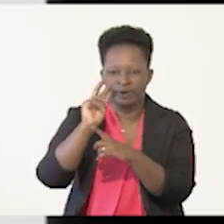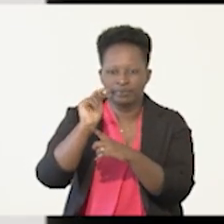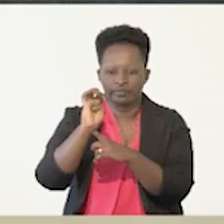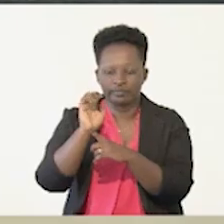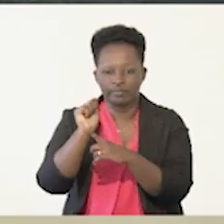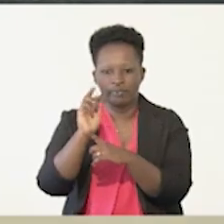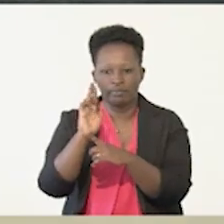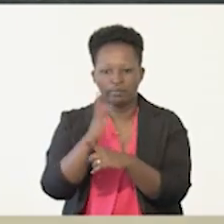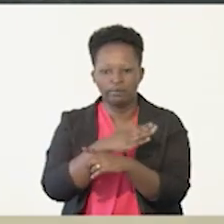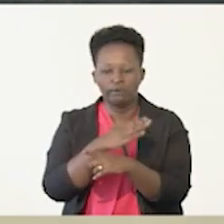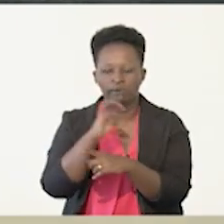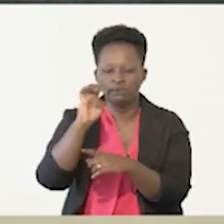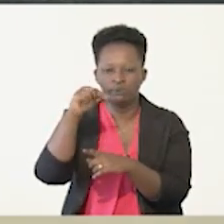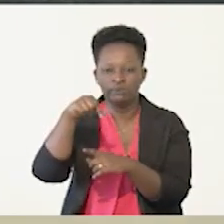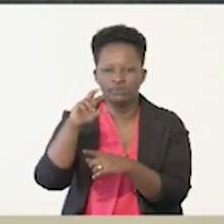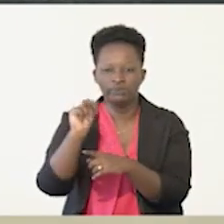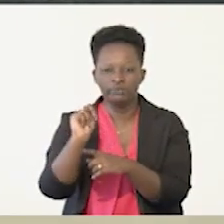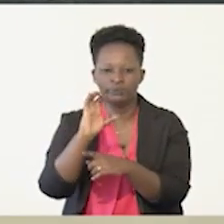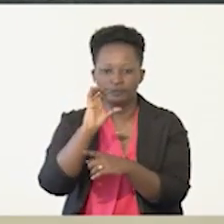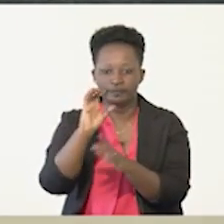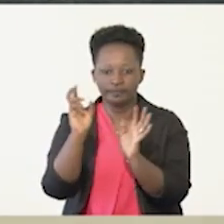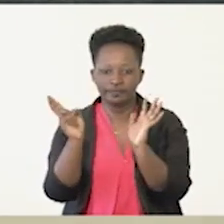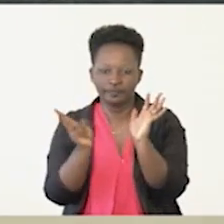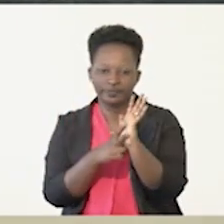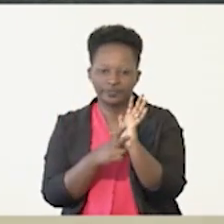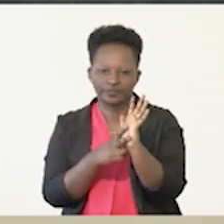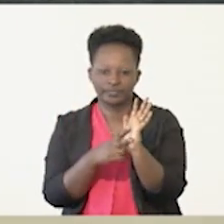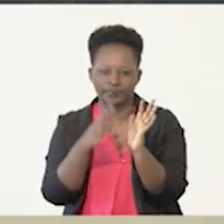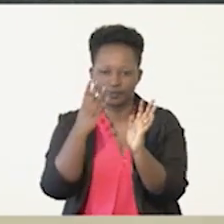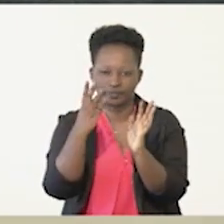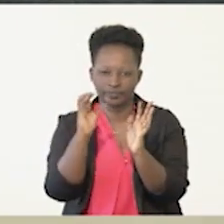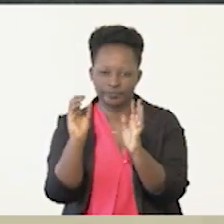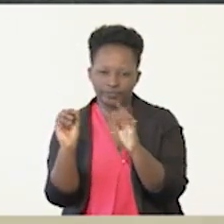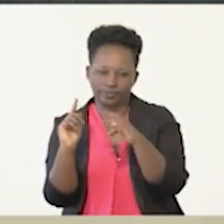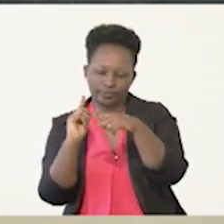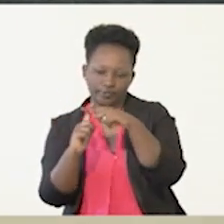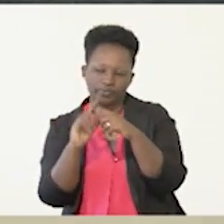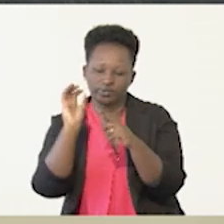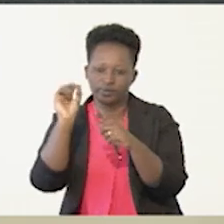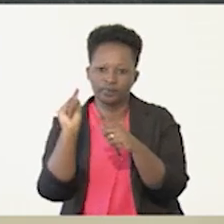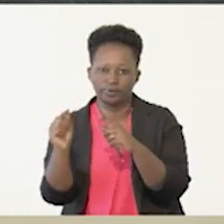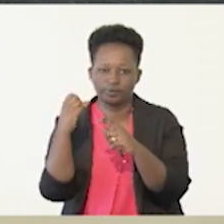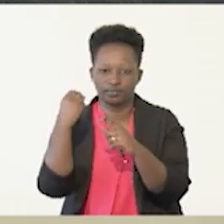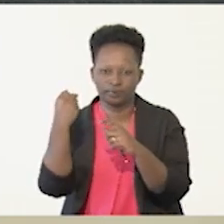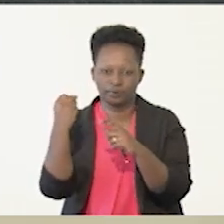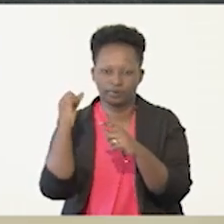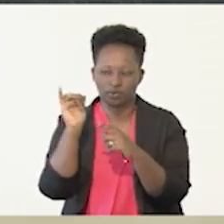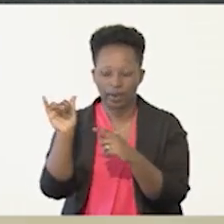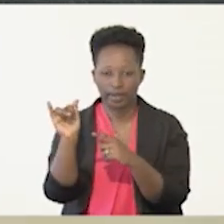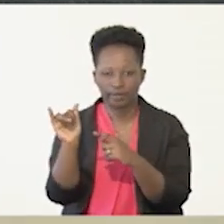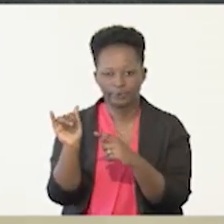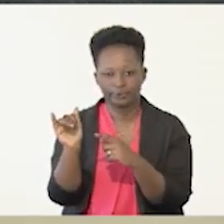where C, consumption expenditure, is 400 plus 0.5